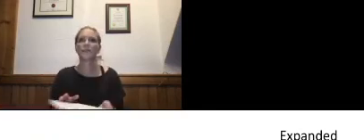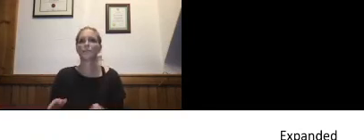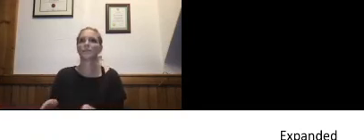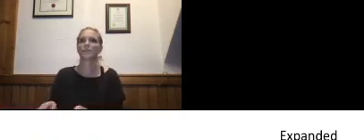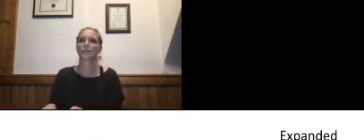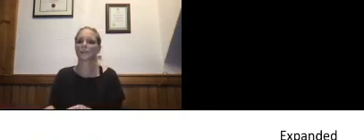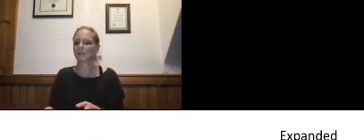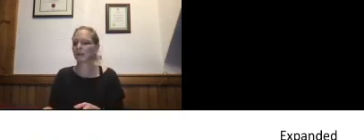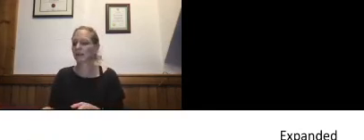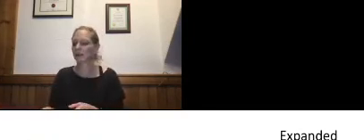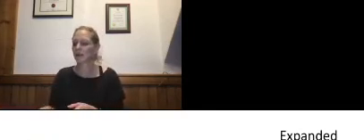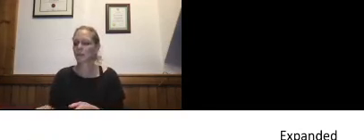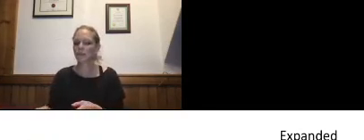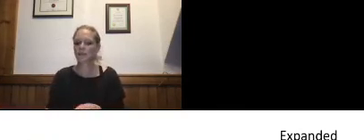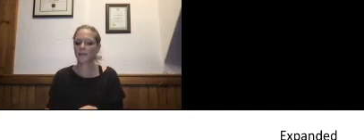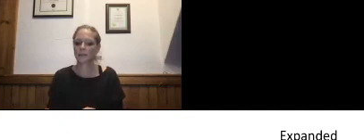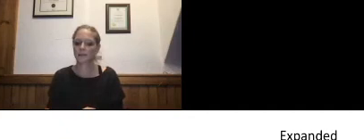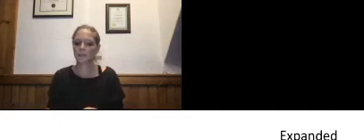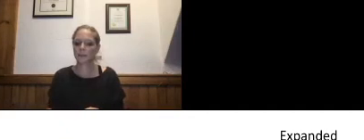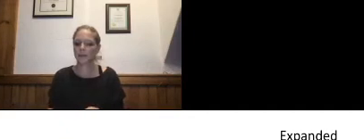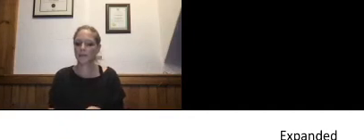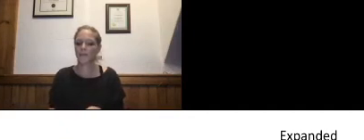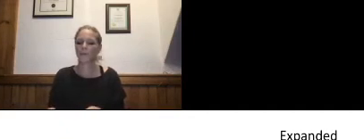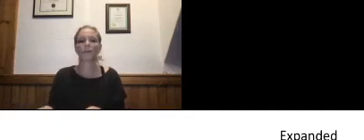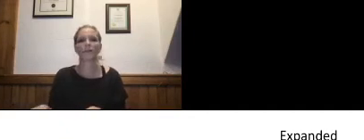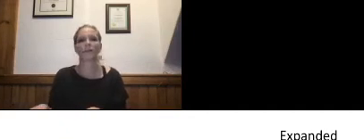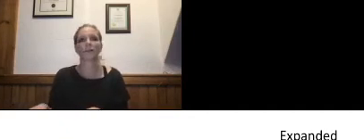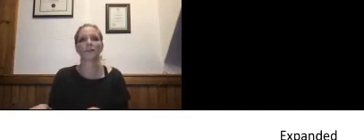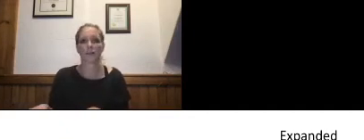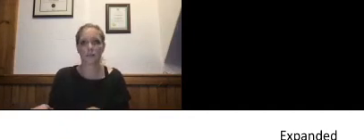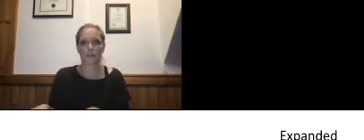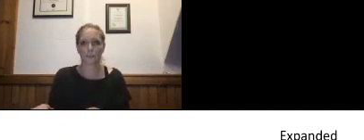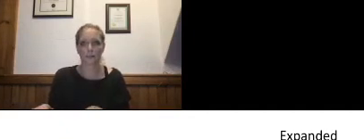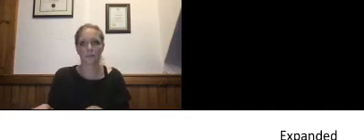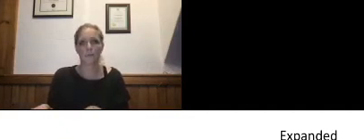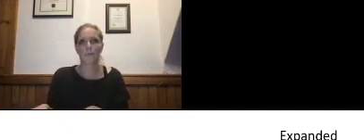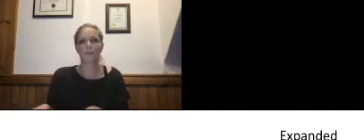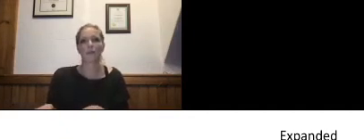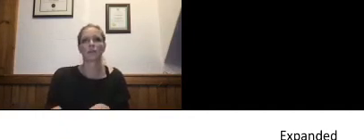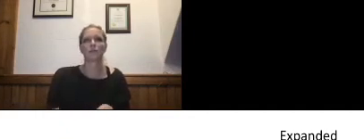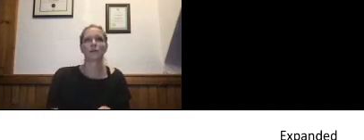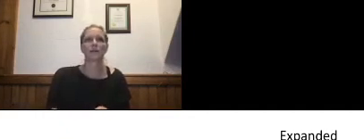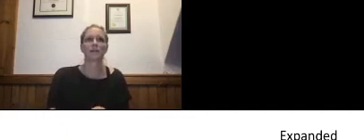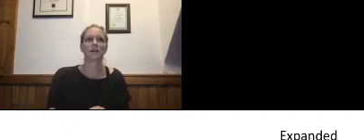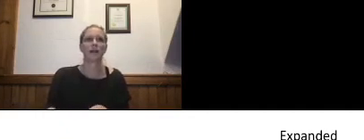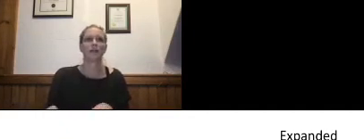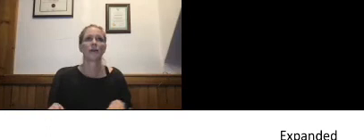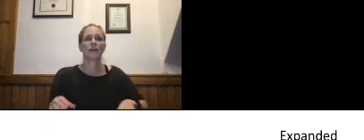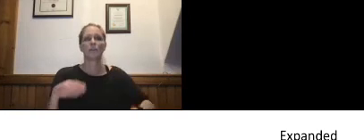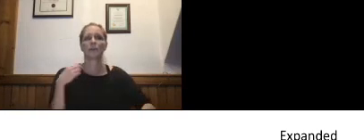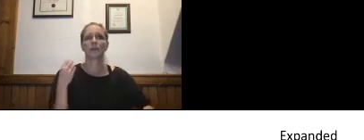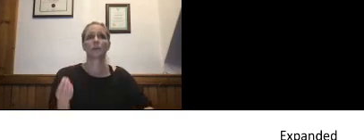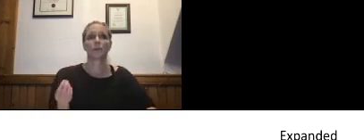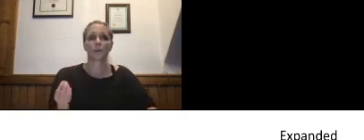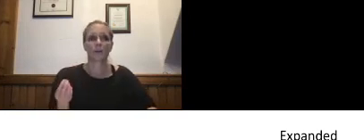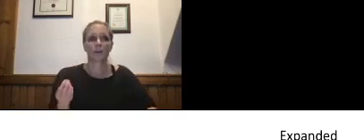how this works is basically that when we say somebody has 40 CAG repeats, what we're referring to is the